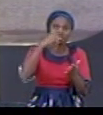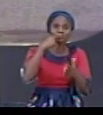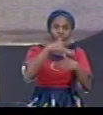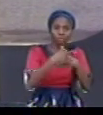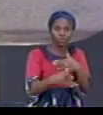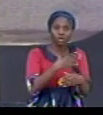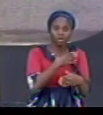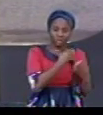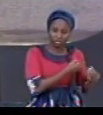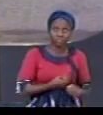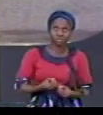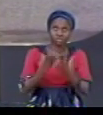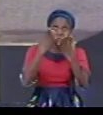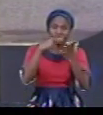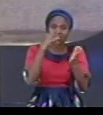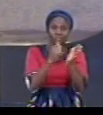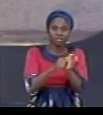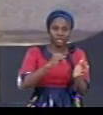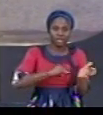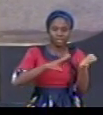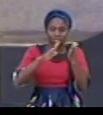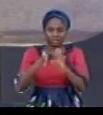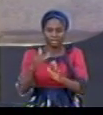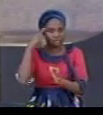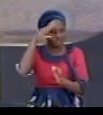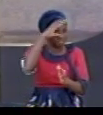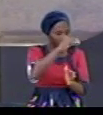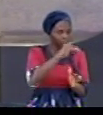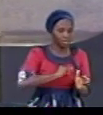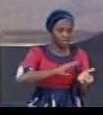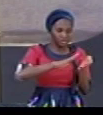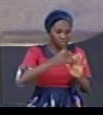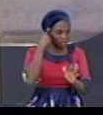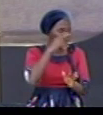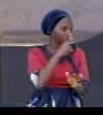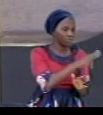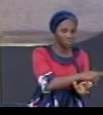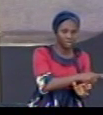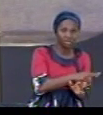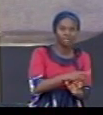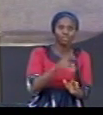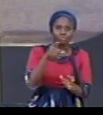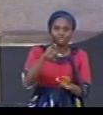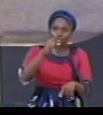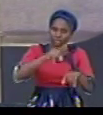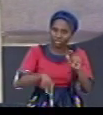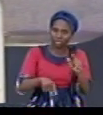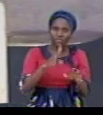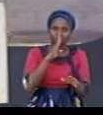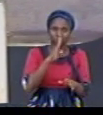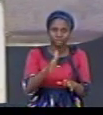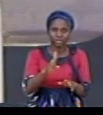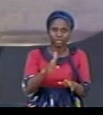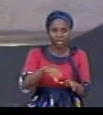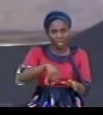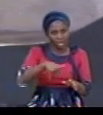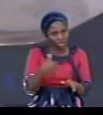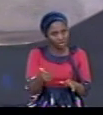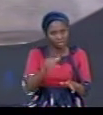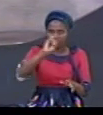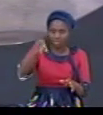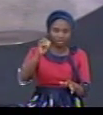and he's saying, I died for him, I died for her. You cannot be another